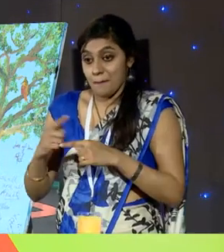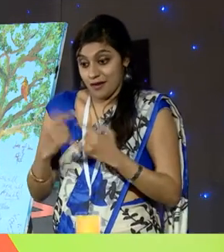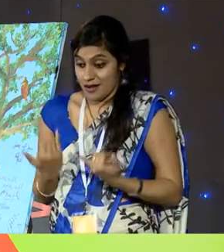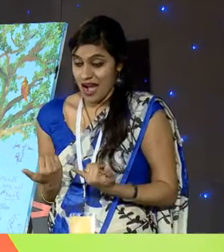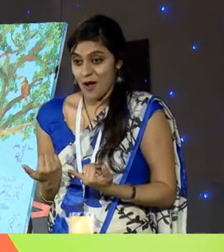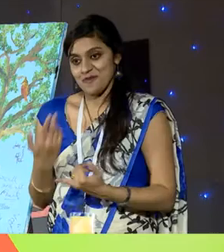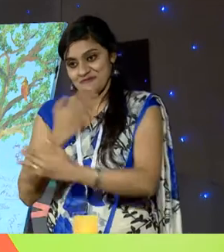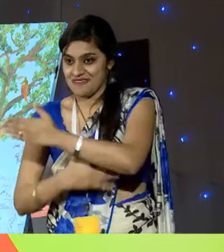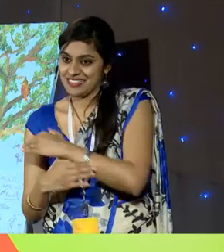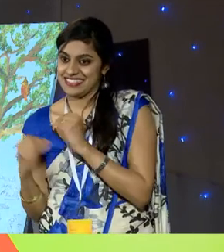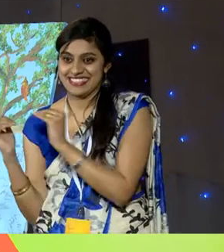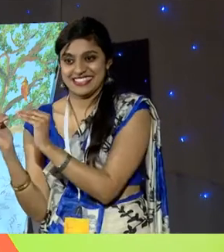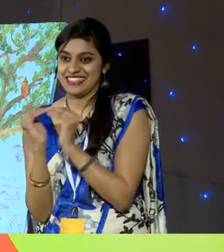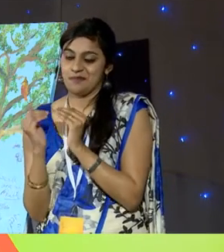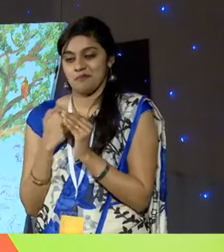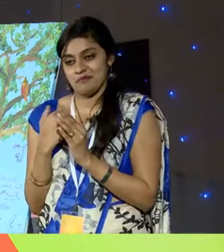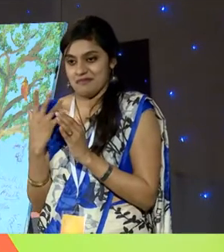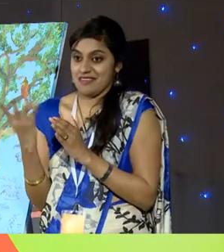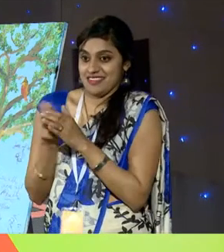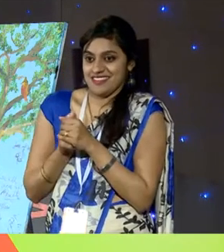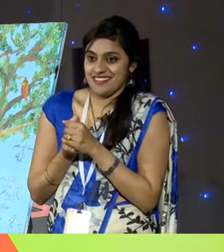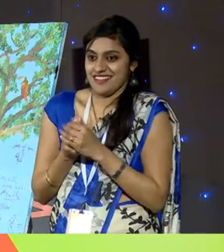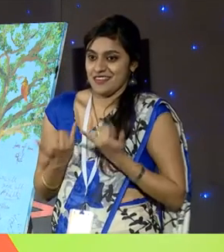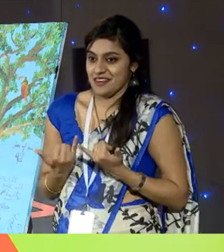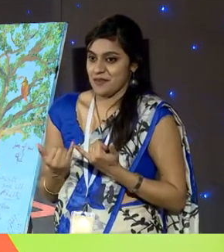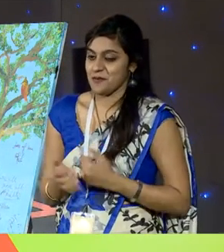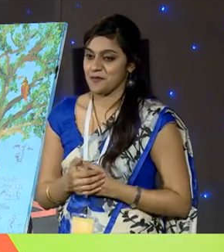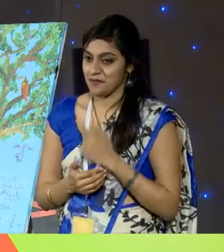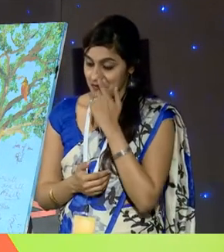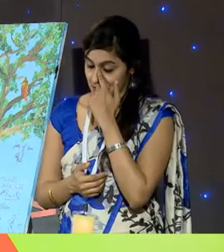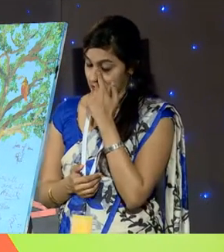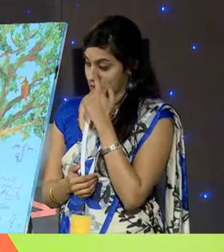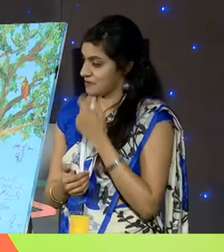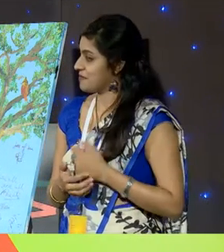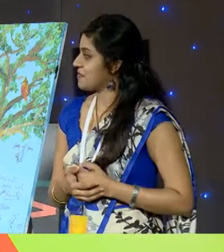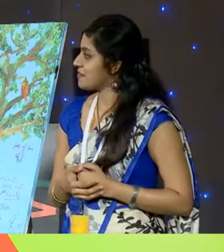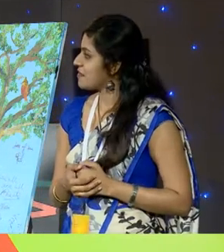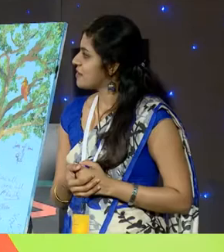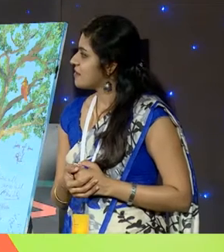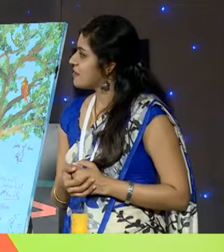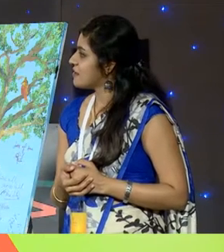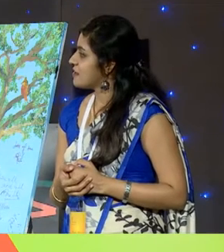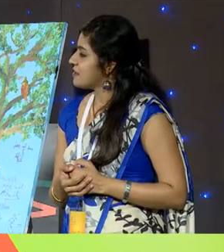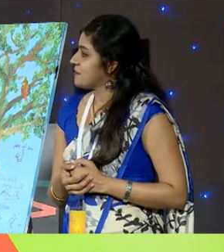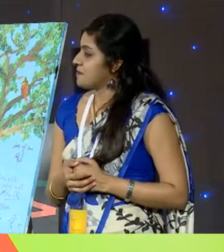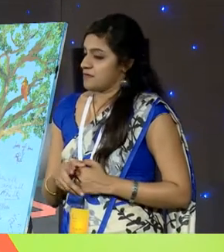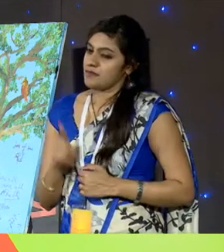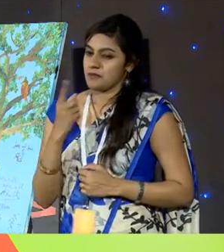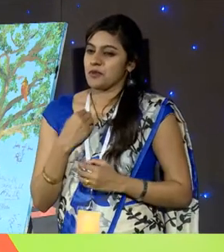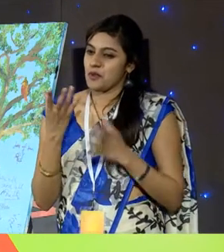inspiration and generate motivation, as if there's a power generator generating electricity, I'd like to tell you one